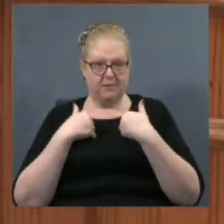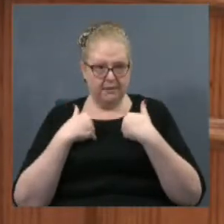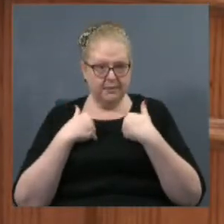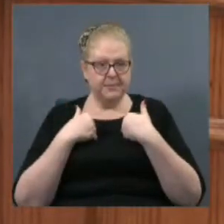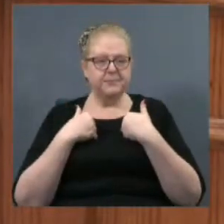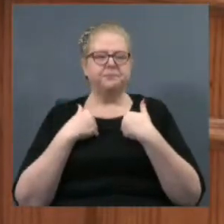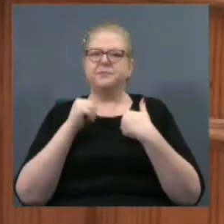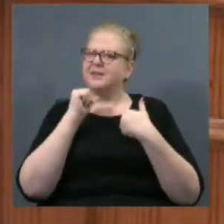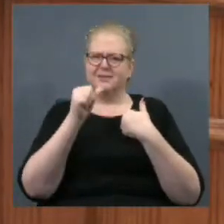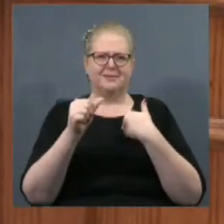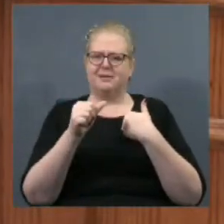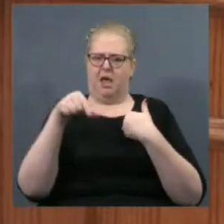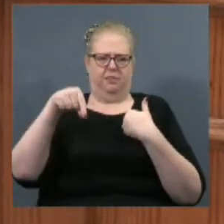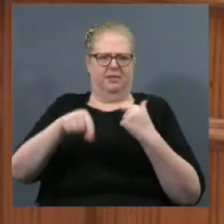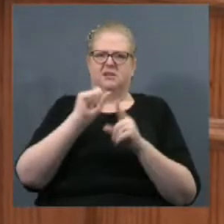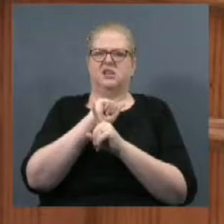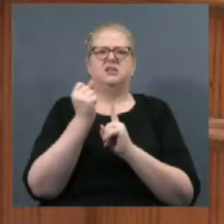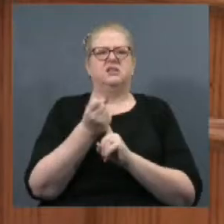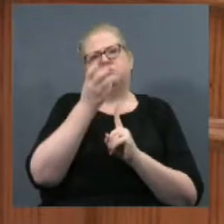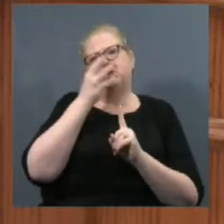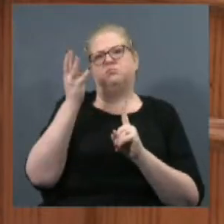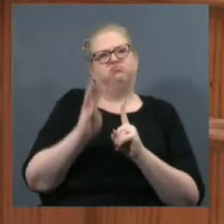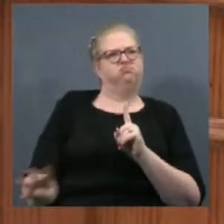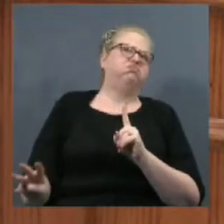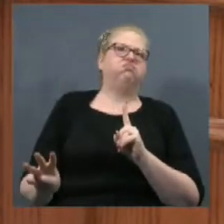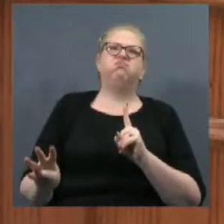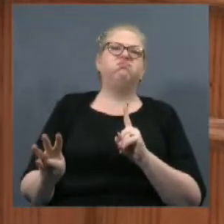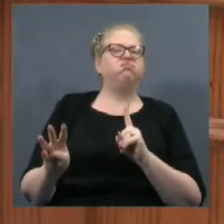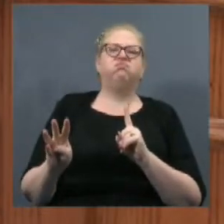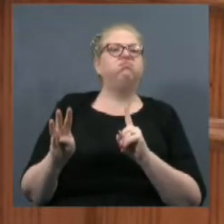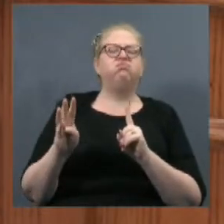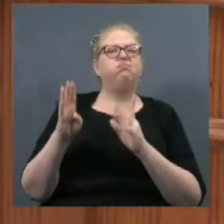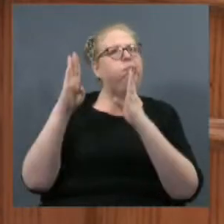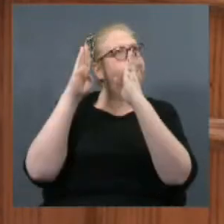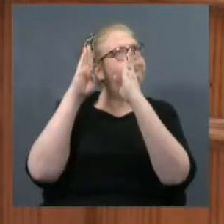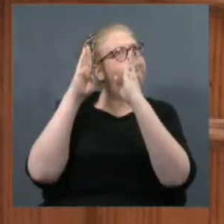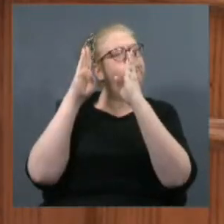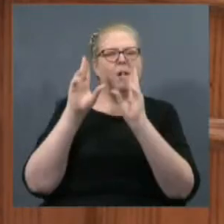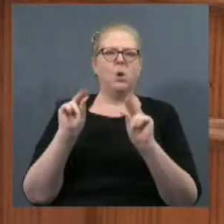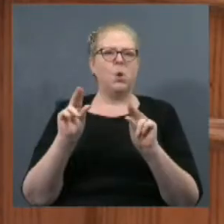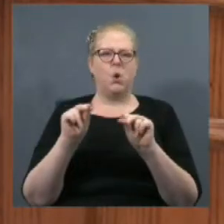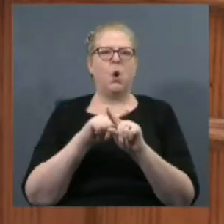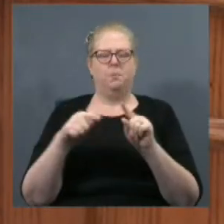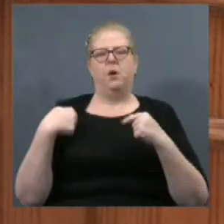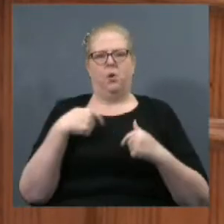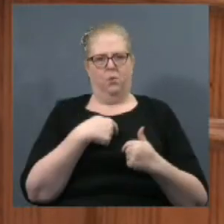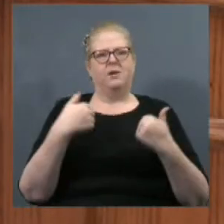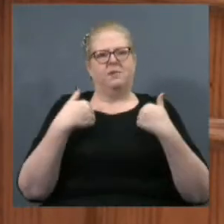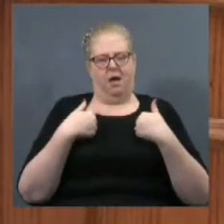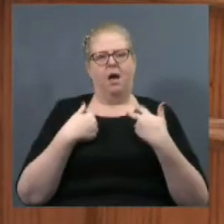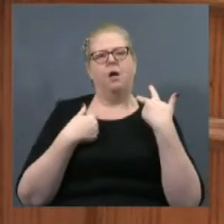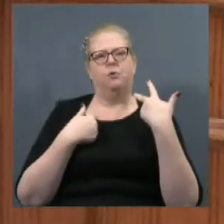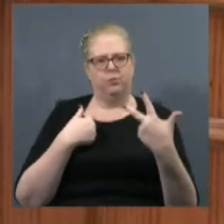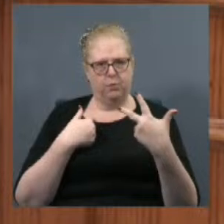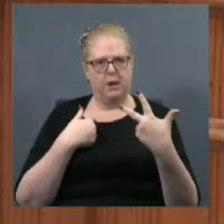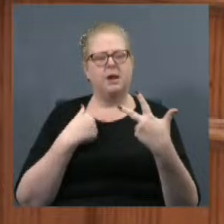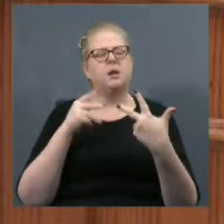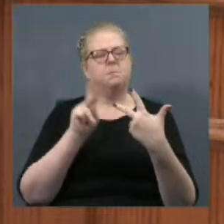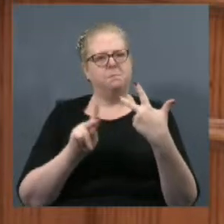like it's been ignored. And as has been pointed out, we've had 3 capable people